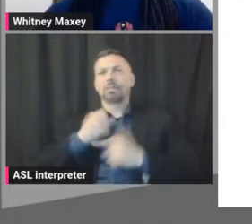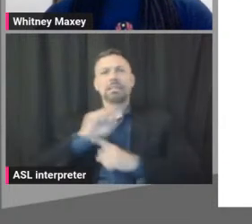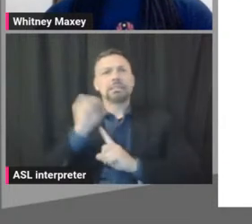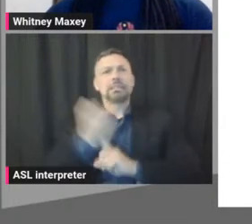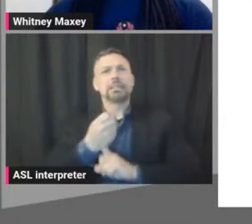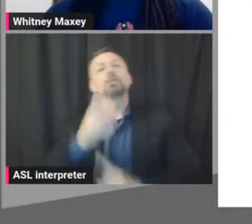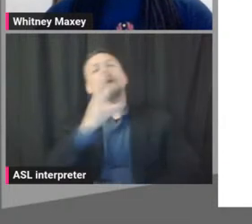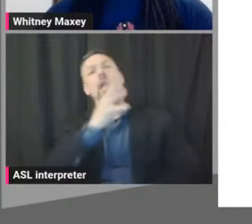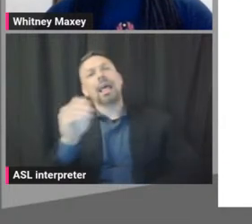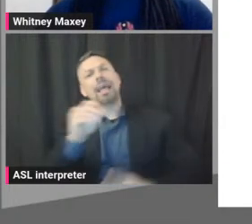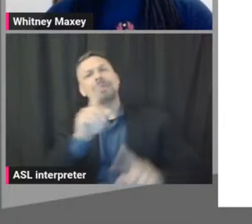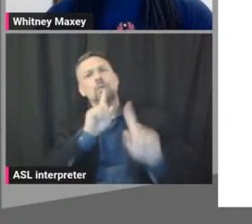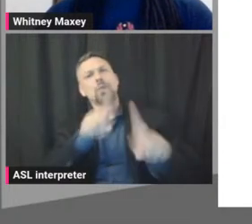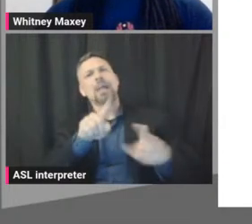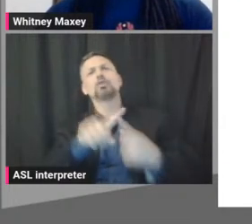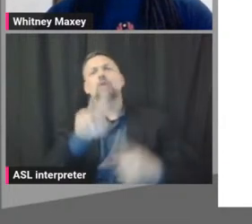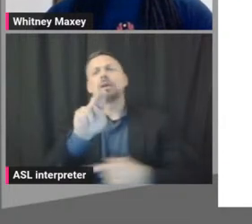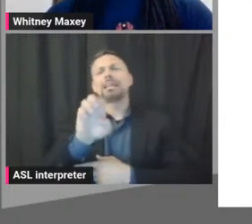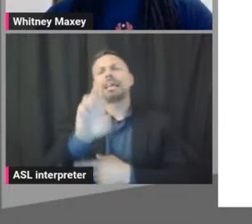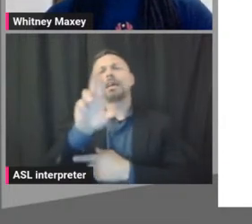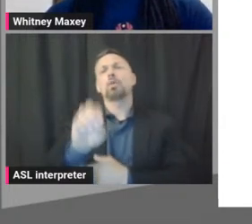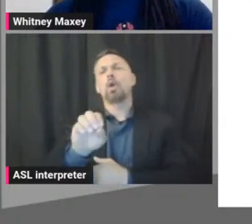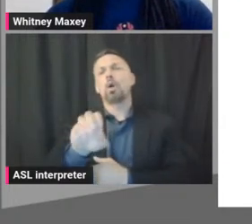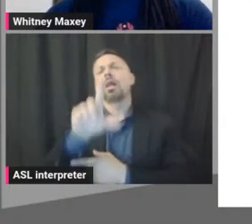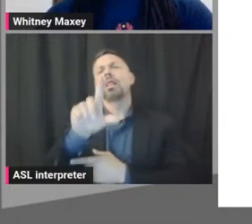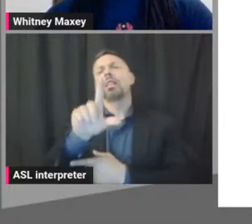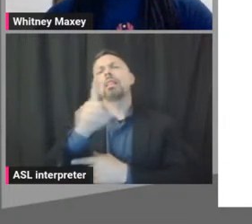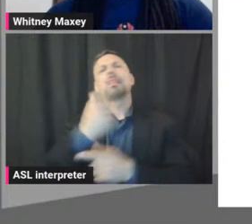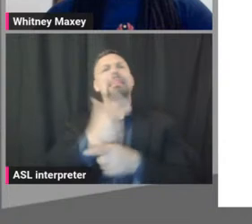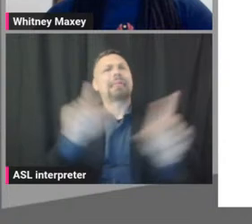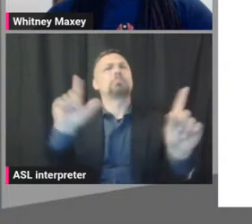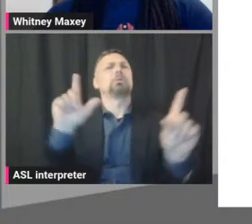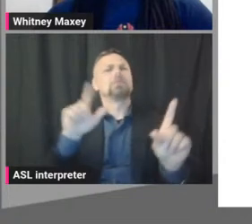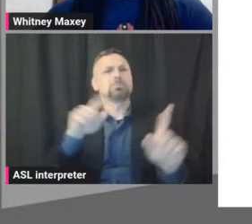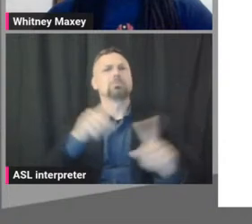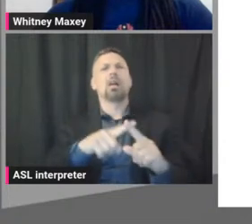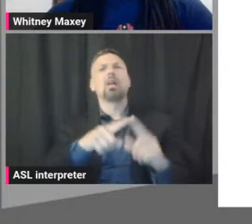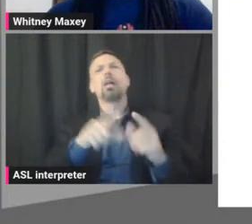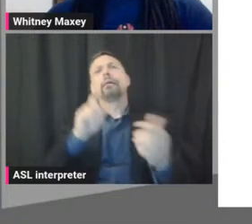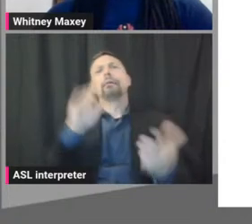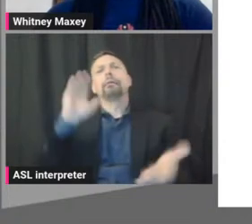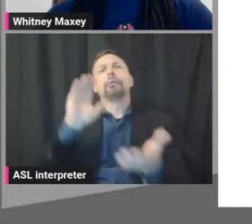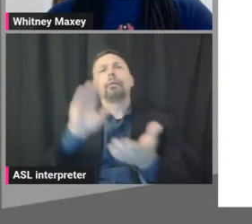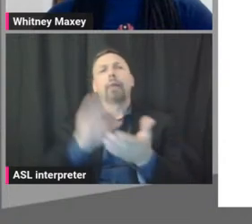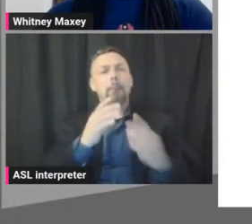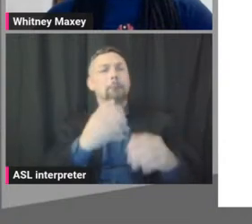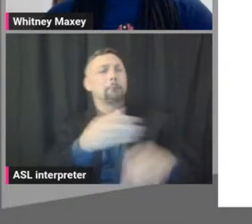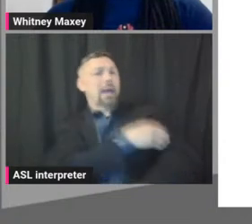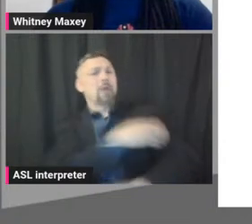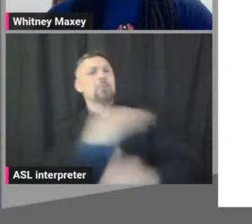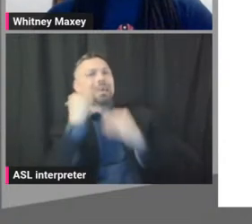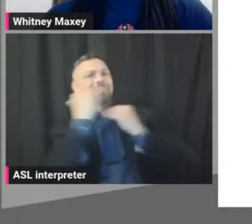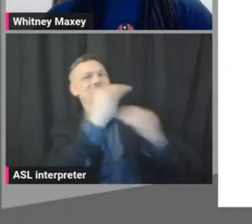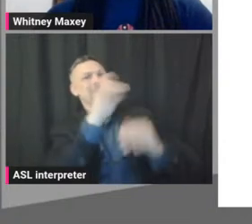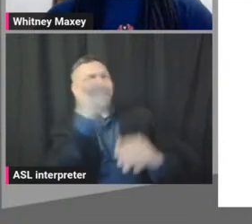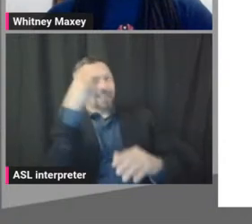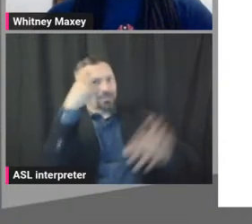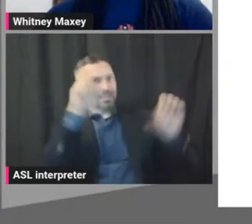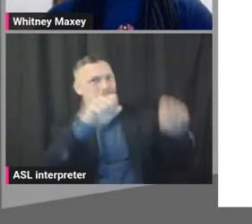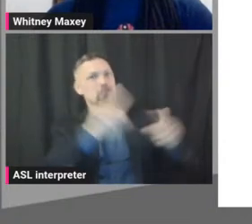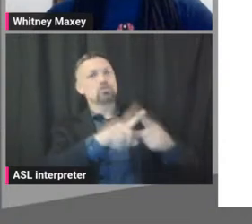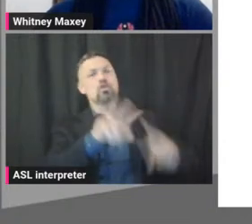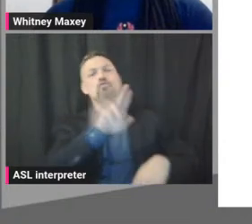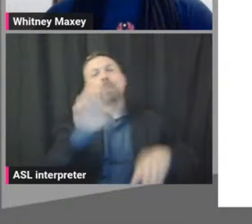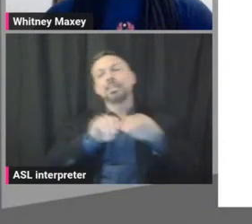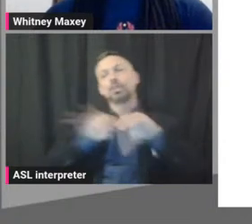And they're reacting to neoliberalism's waning power by further limiting government's capacities to redistribute